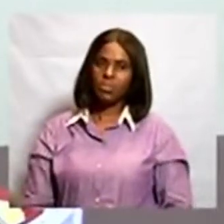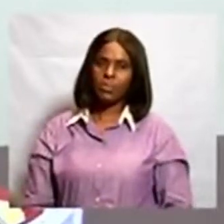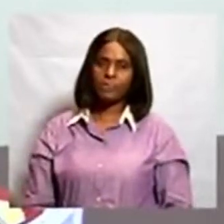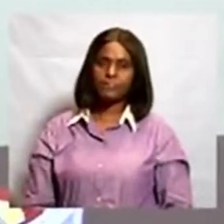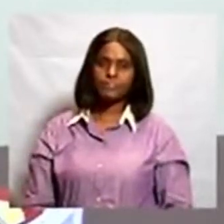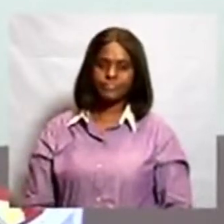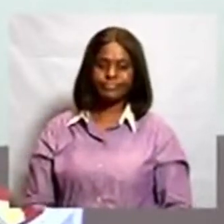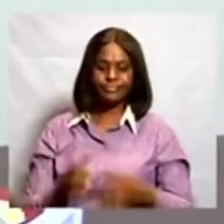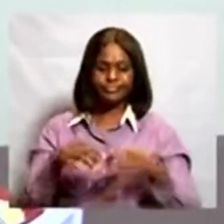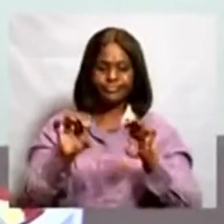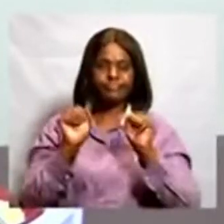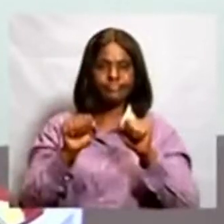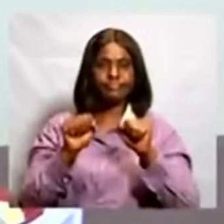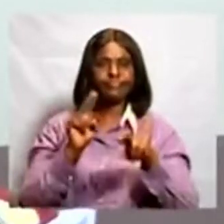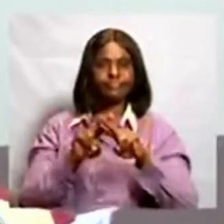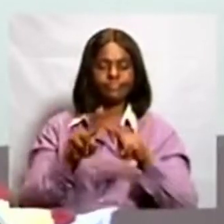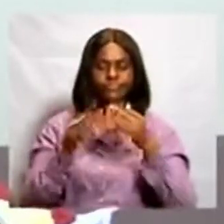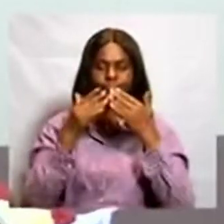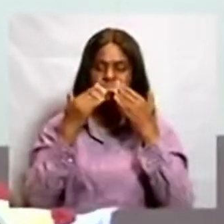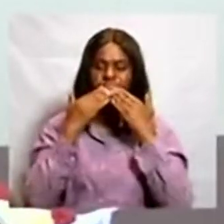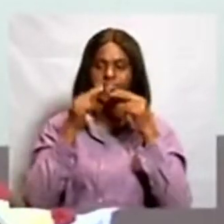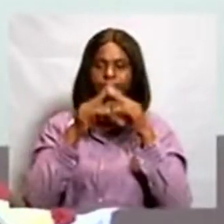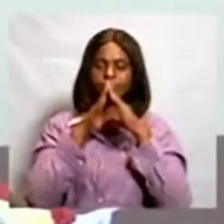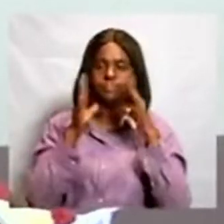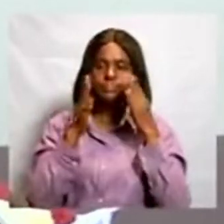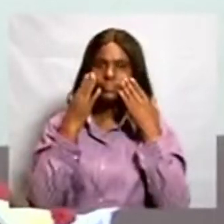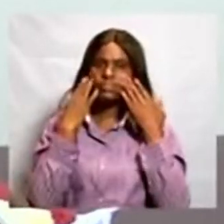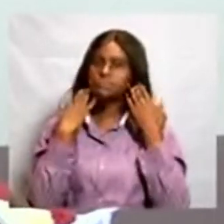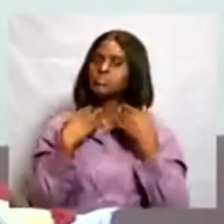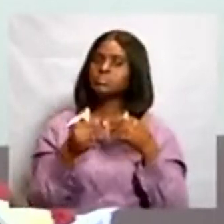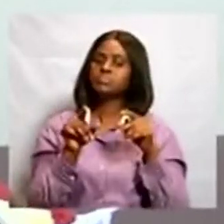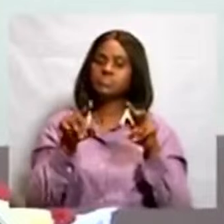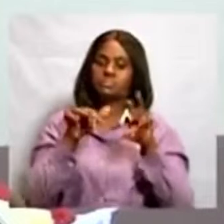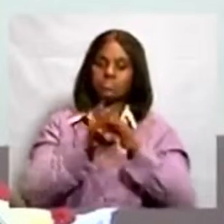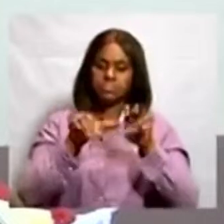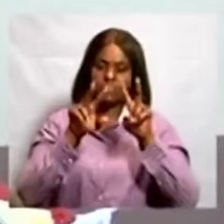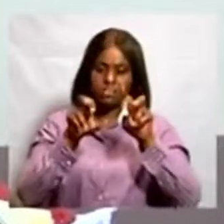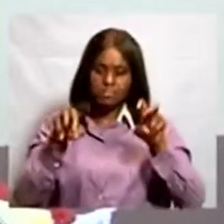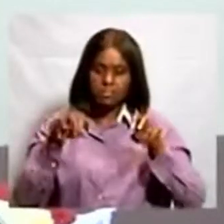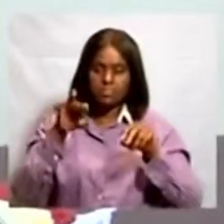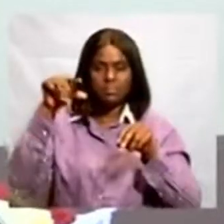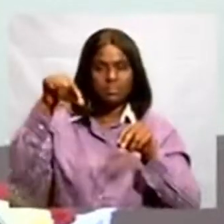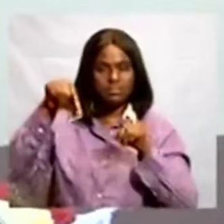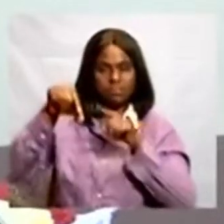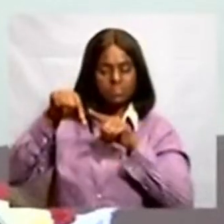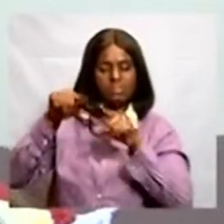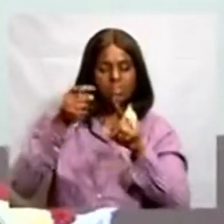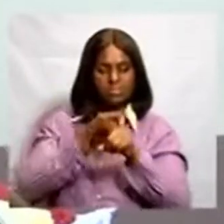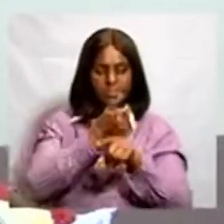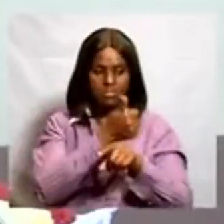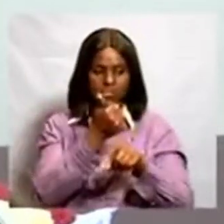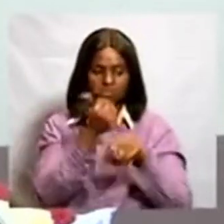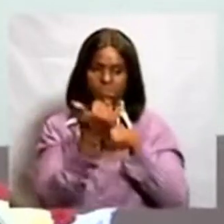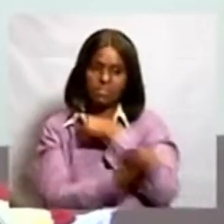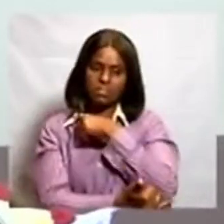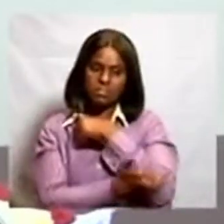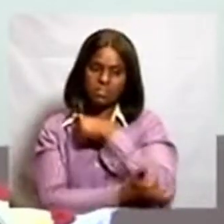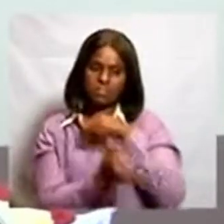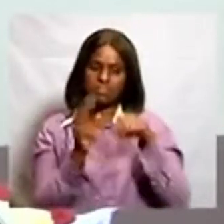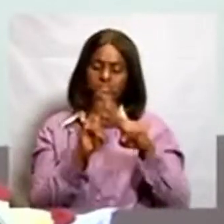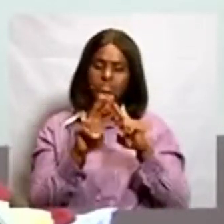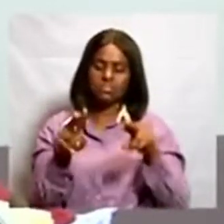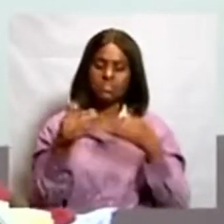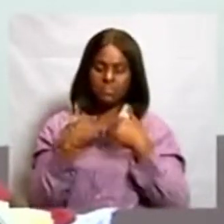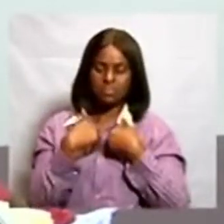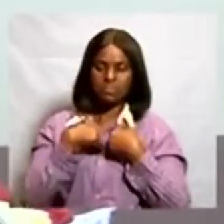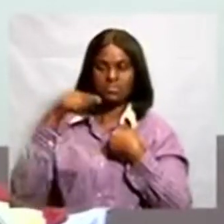I can proceed, Chair. Yes, go ahead. Thank you very much. Then on the verification of qualifications from other countries, Chair, where there's